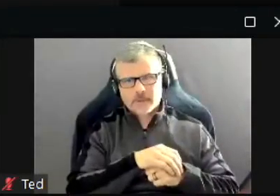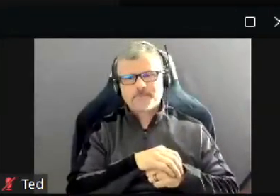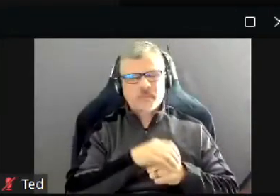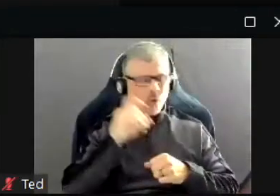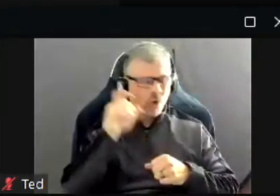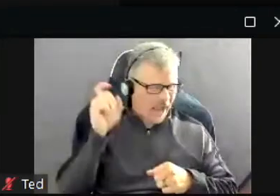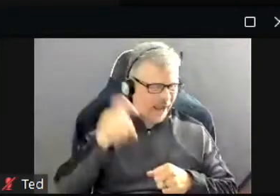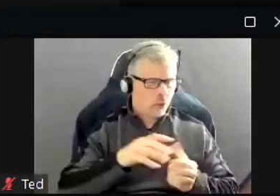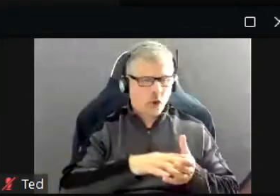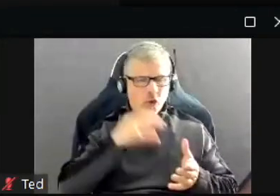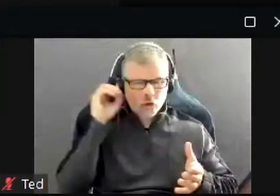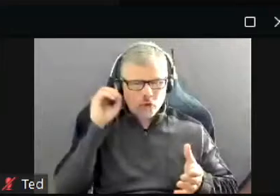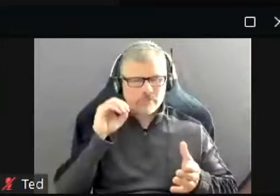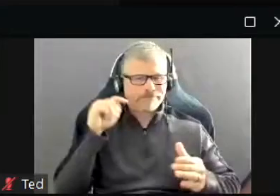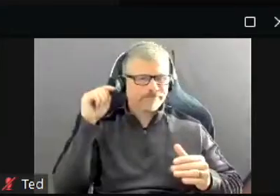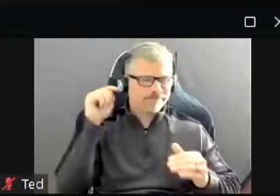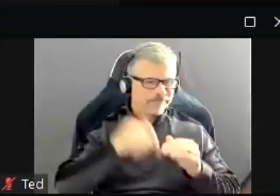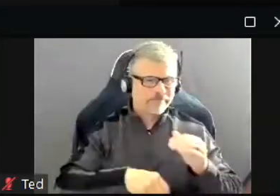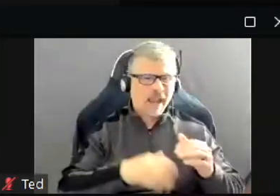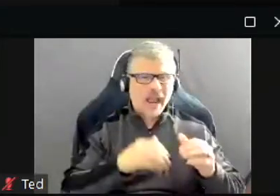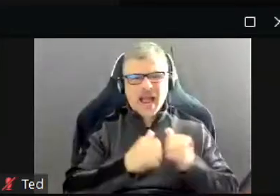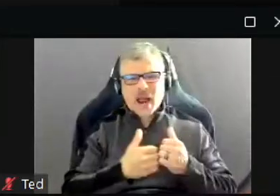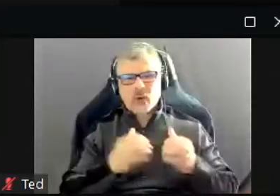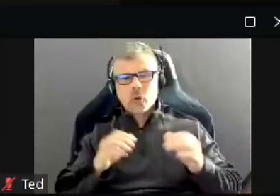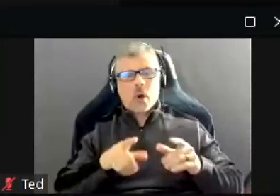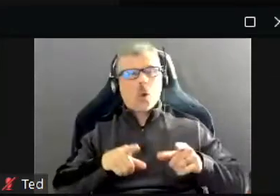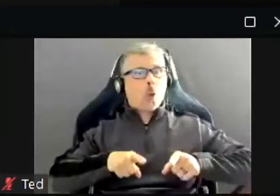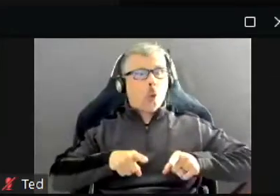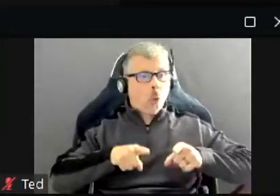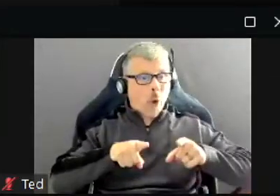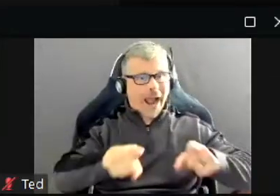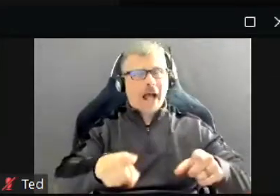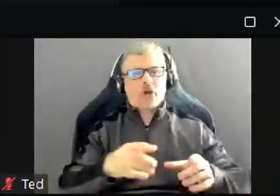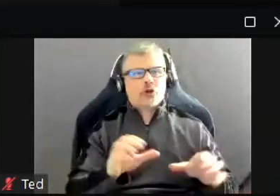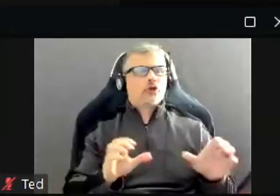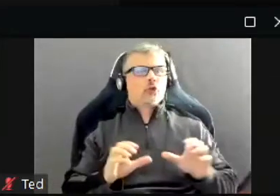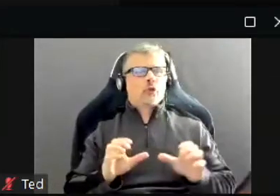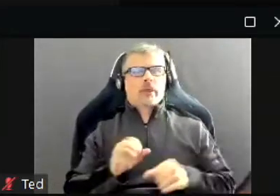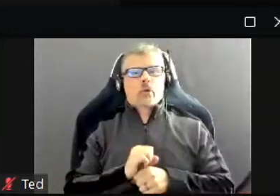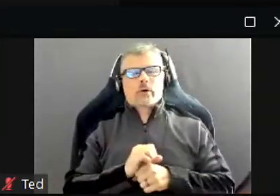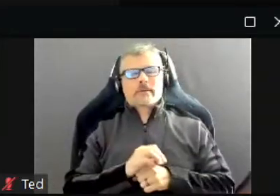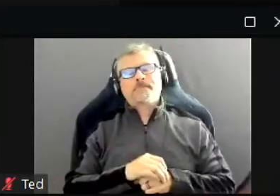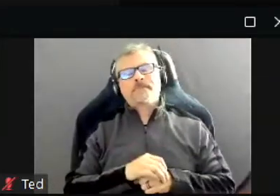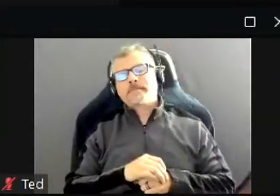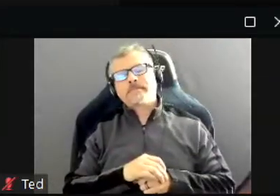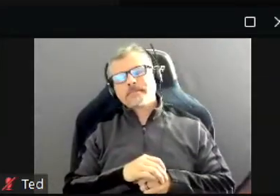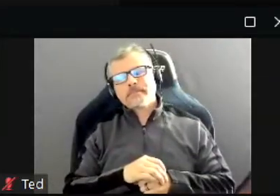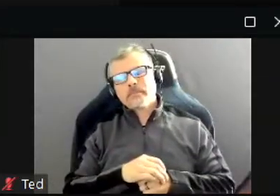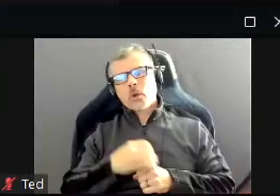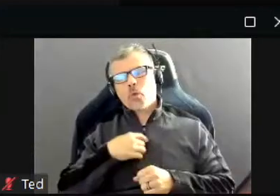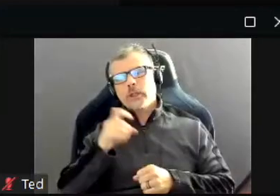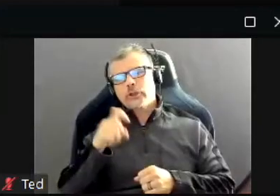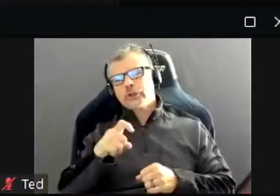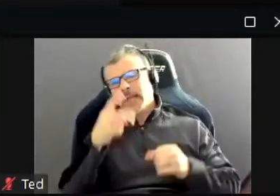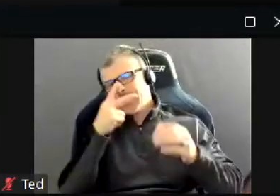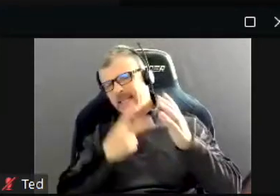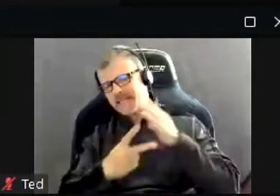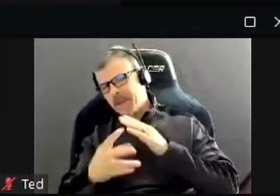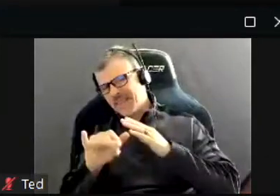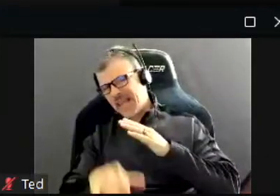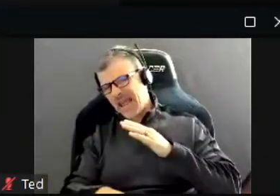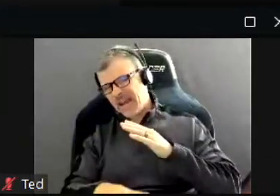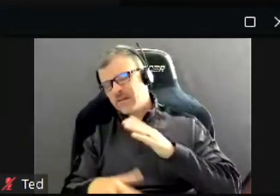learn a lot about doing it while you're doing it. But we should be anticipating that and figuring out how to